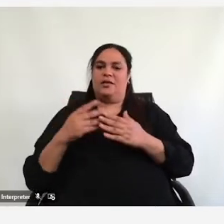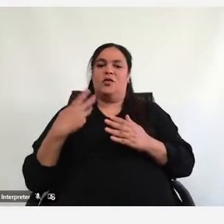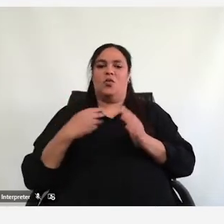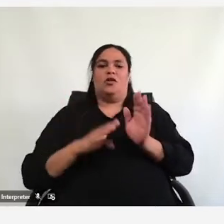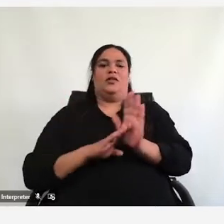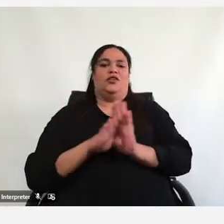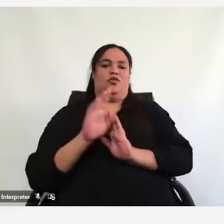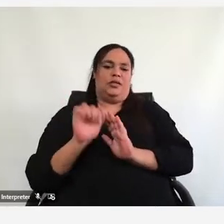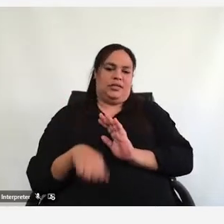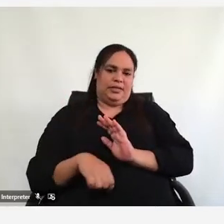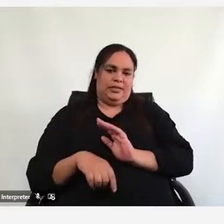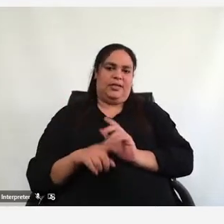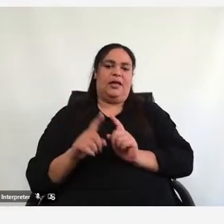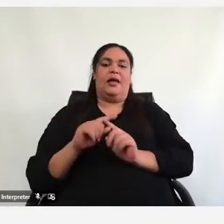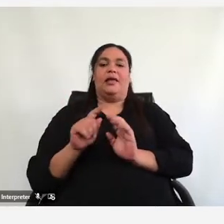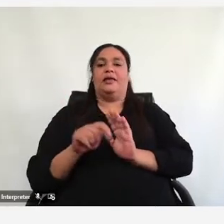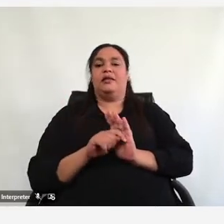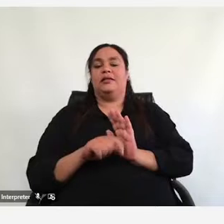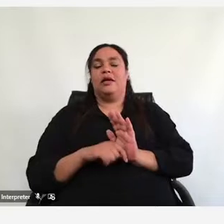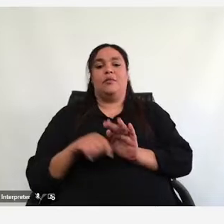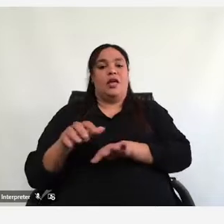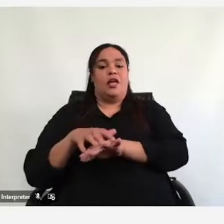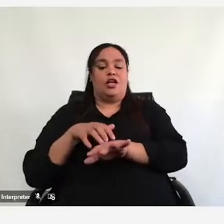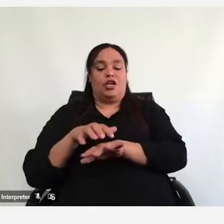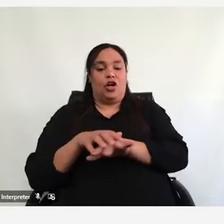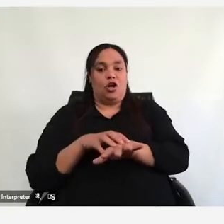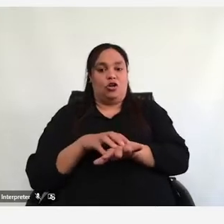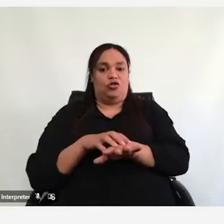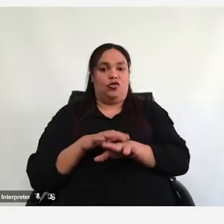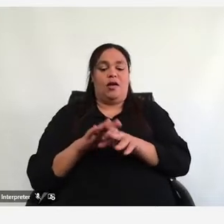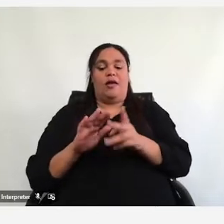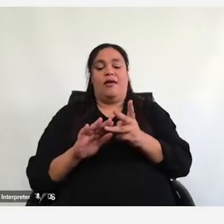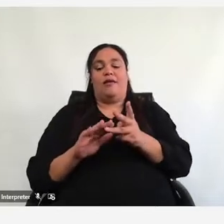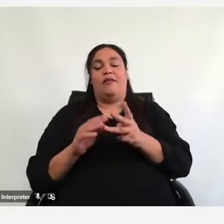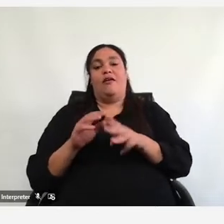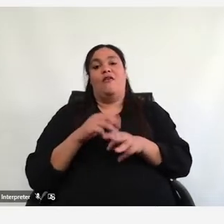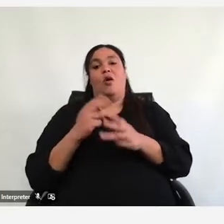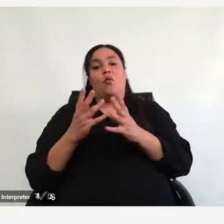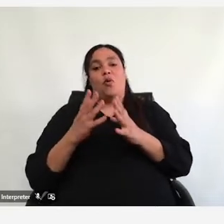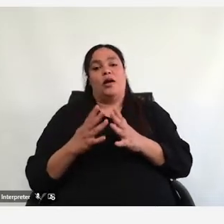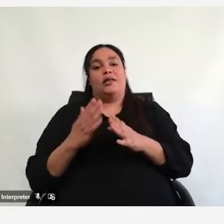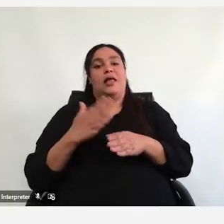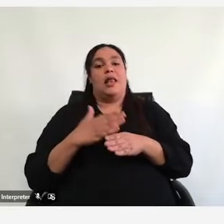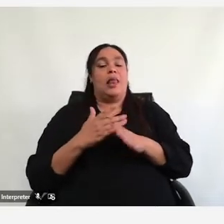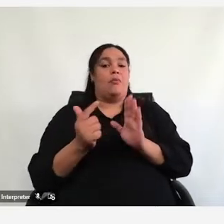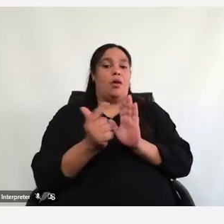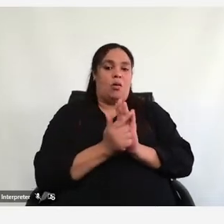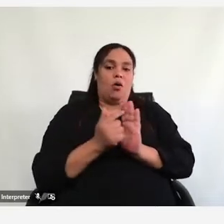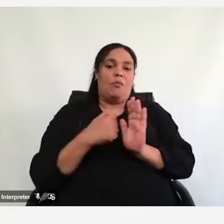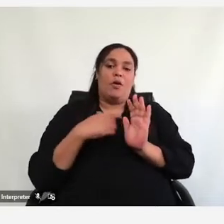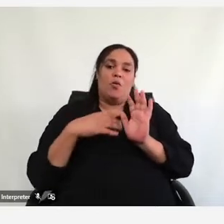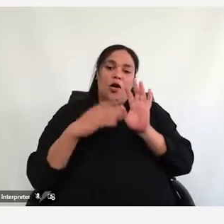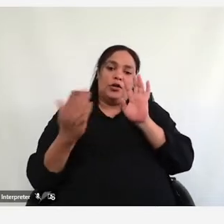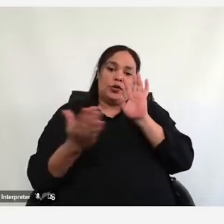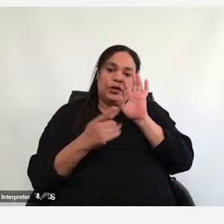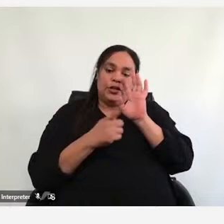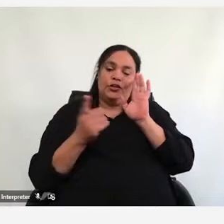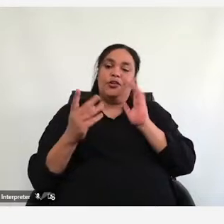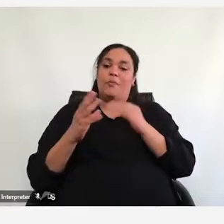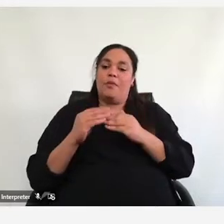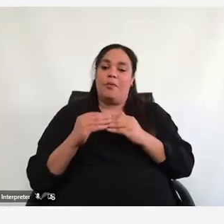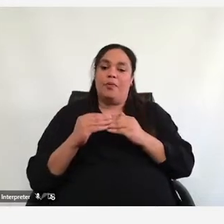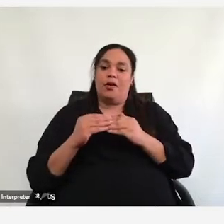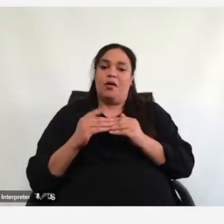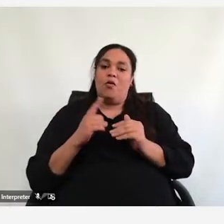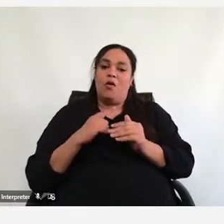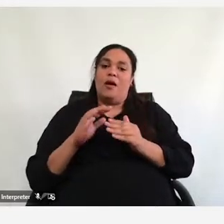increased. In terms of agriculture and farm workers and labor laws, I would like to encourage the member,